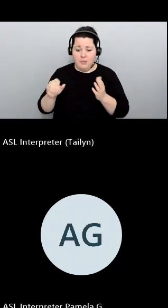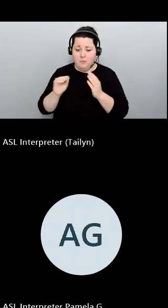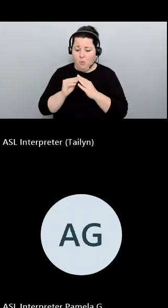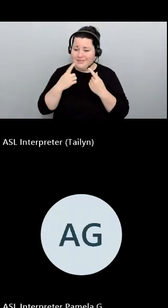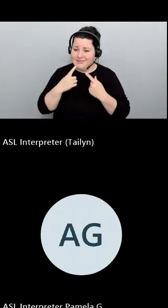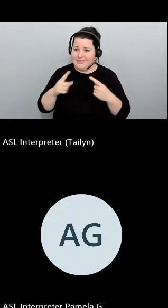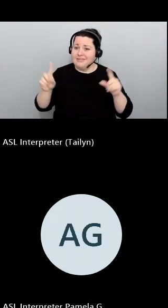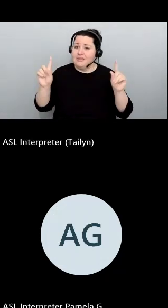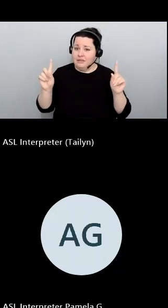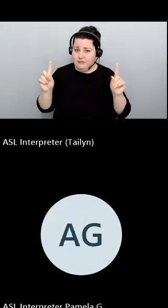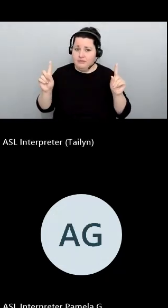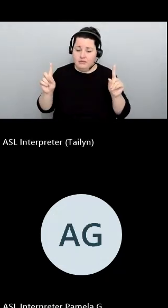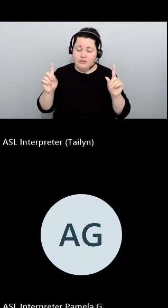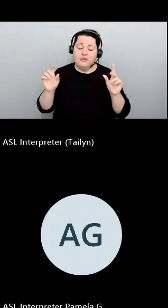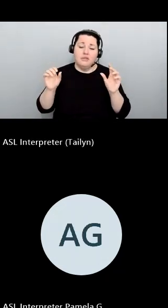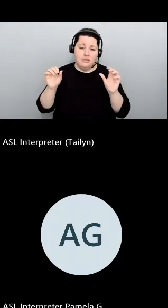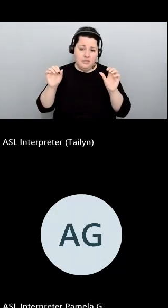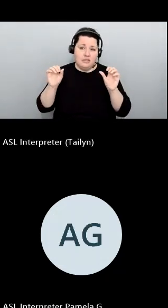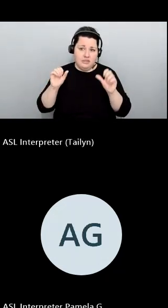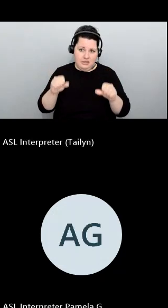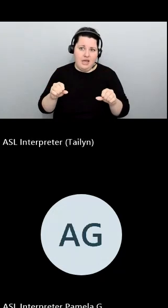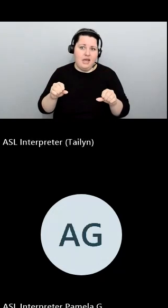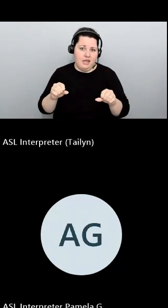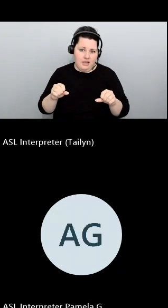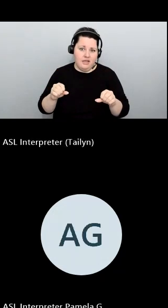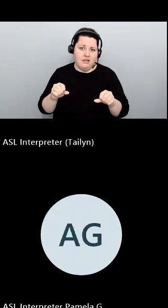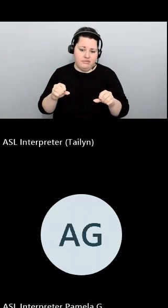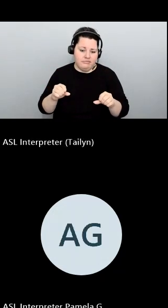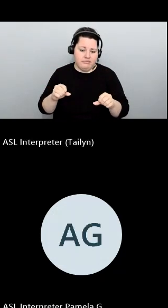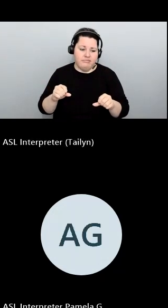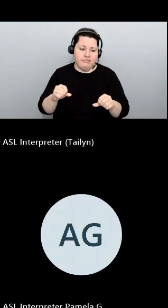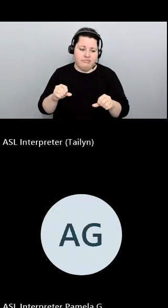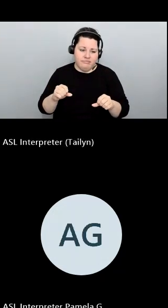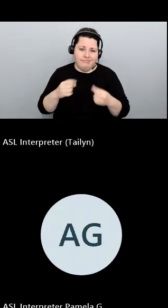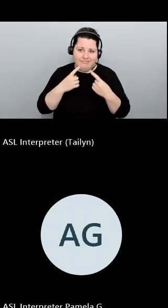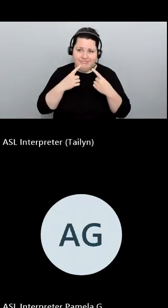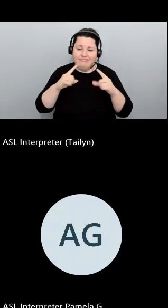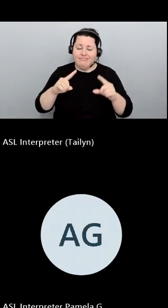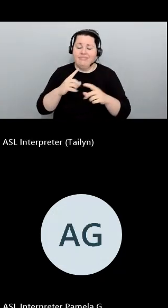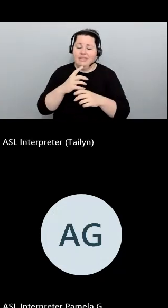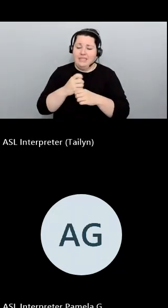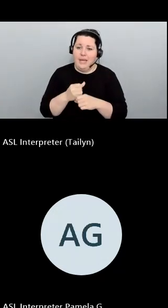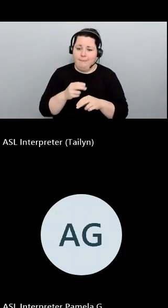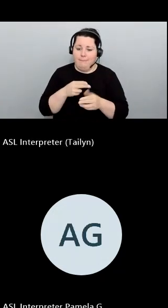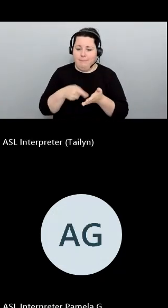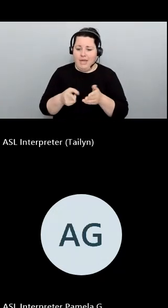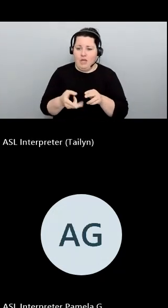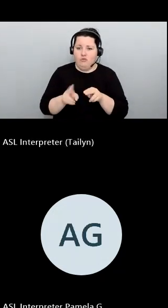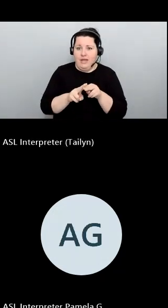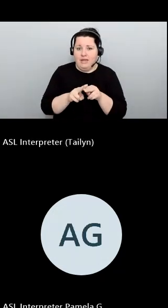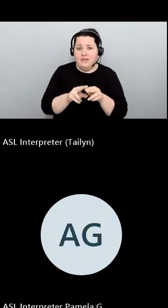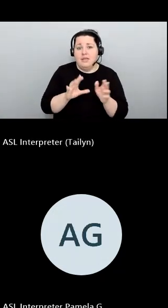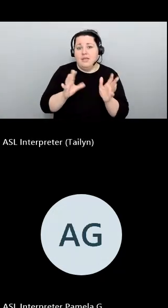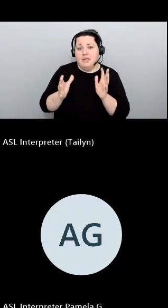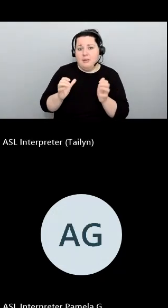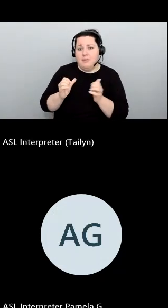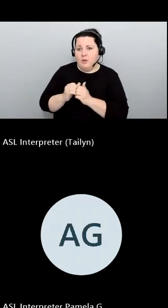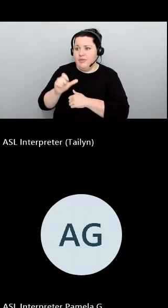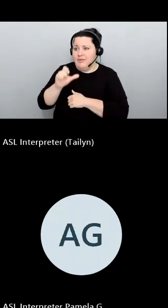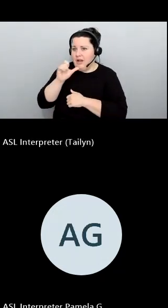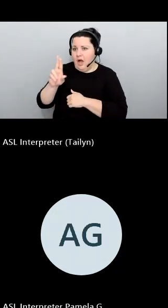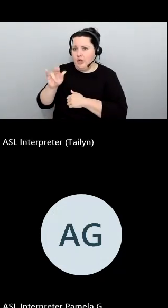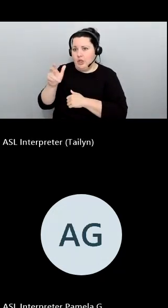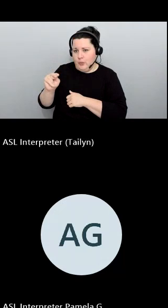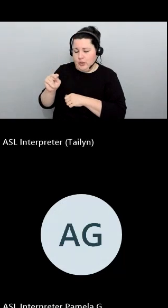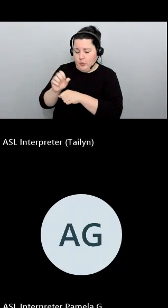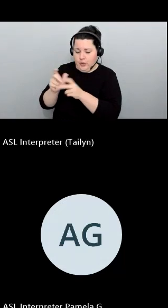in keeping and getting adequate pay raises in comparison to comparable non-unionized workplaces.